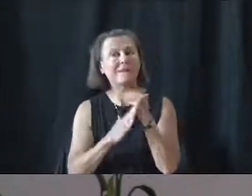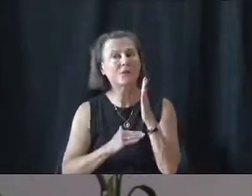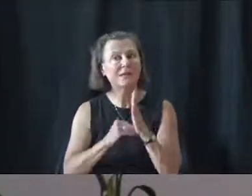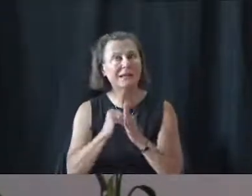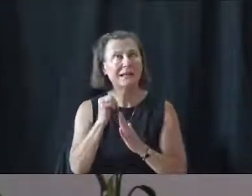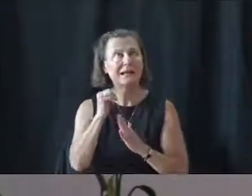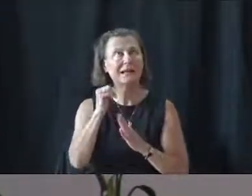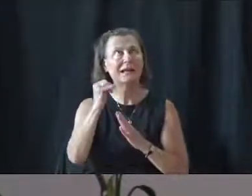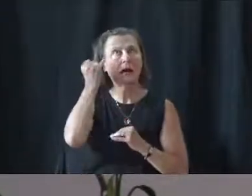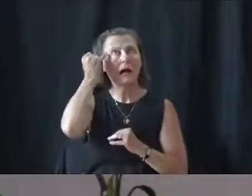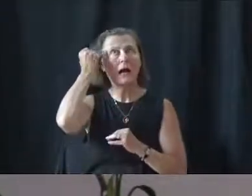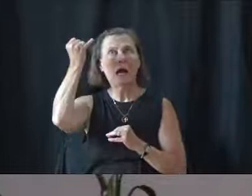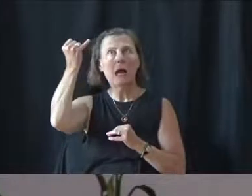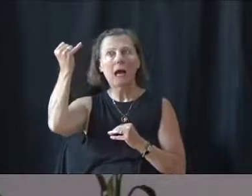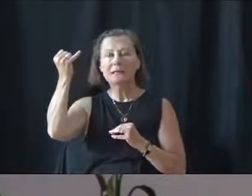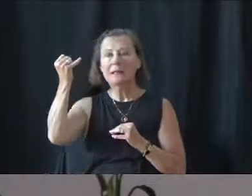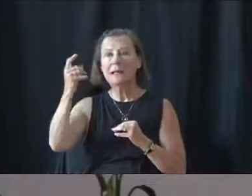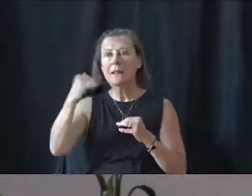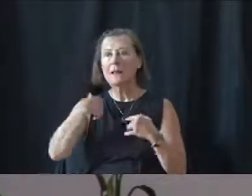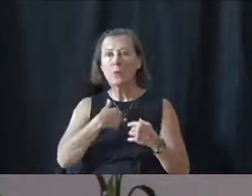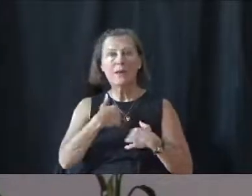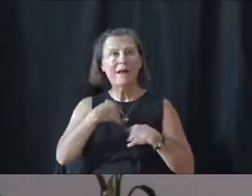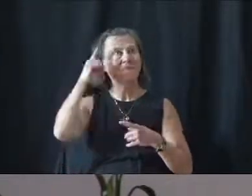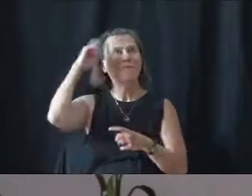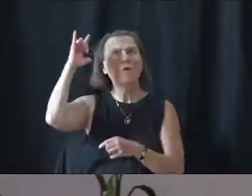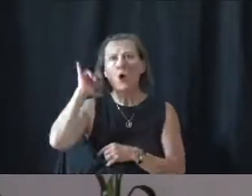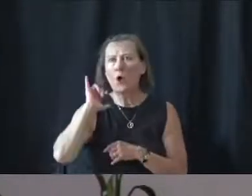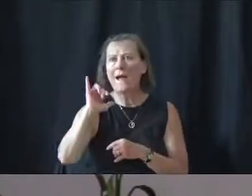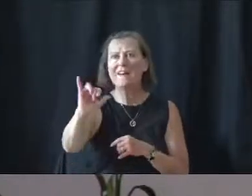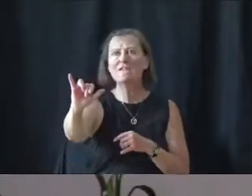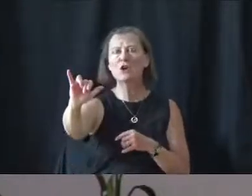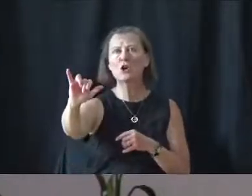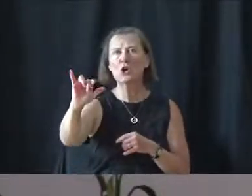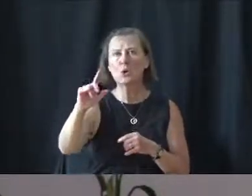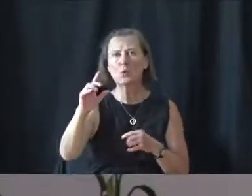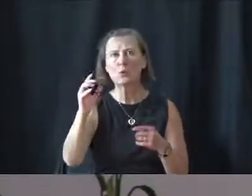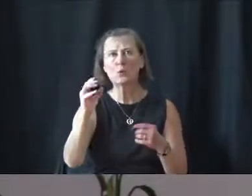hearts, forever to come to terms, to live.